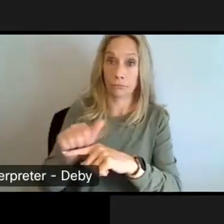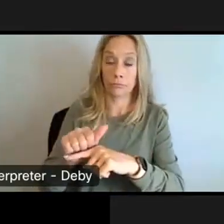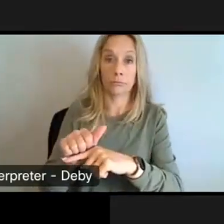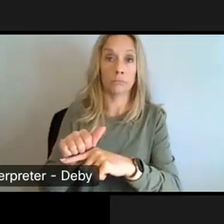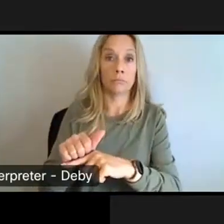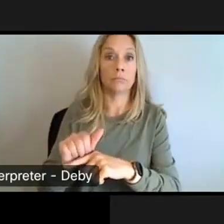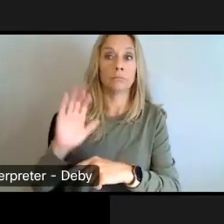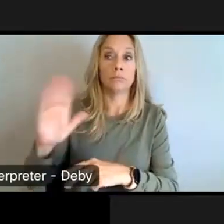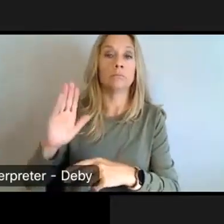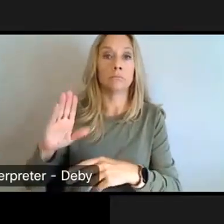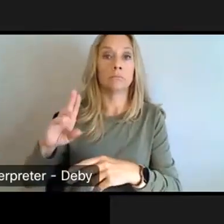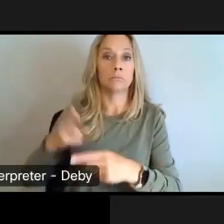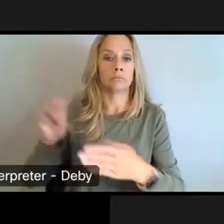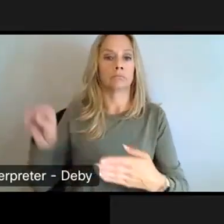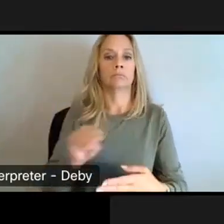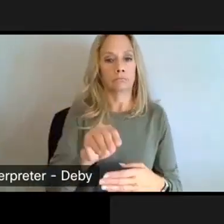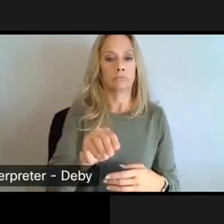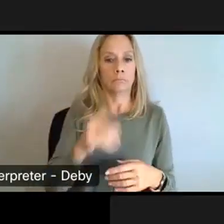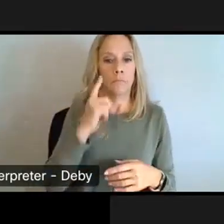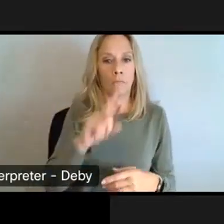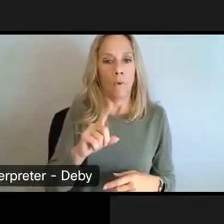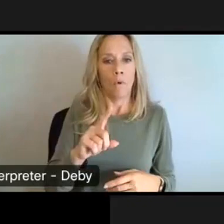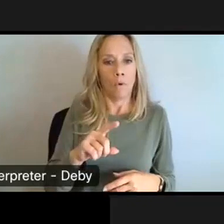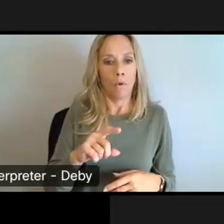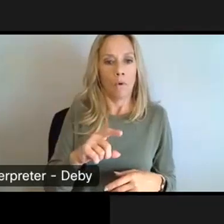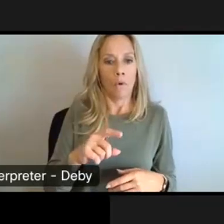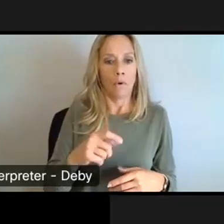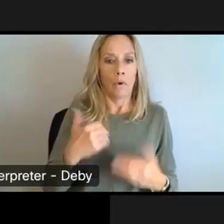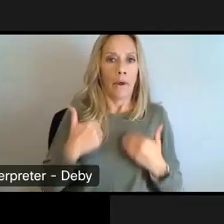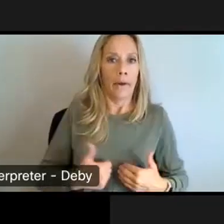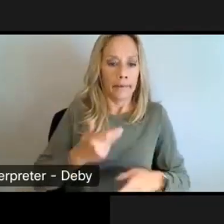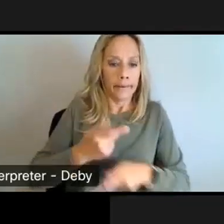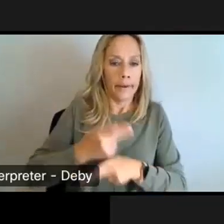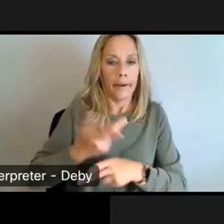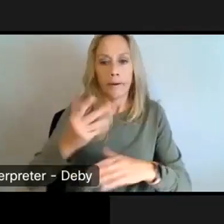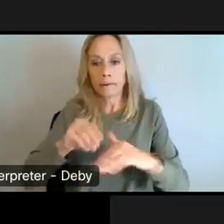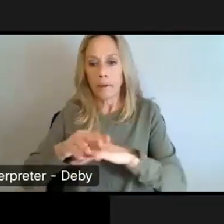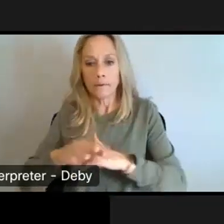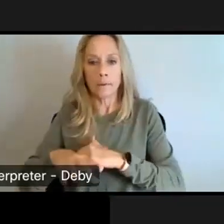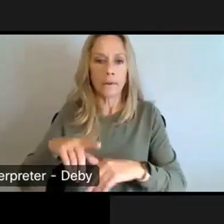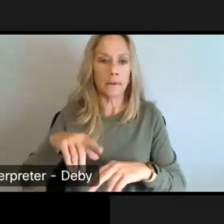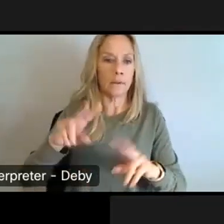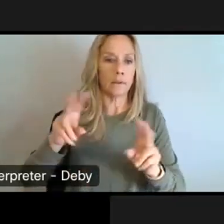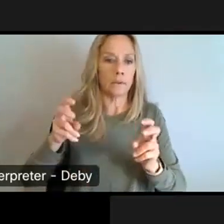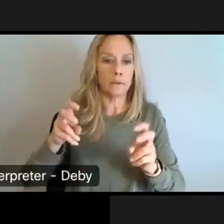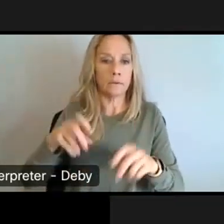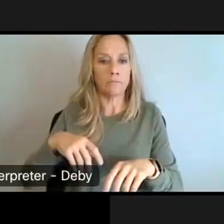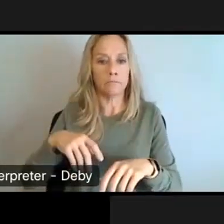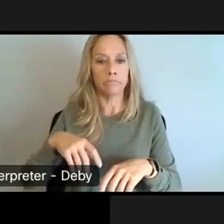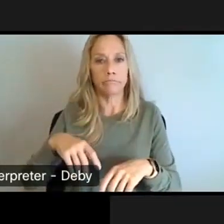uh, then that opens up the doors for their health care, for counseling, for their stipend, and everything else.